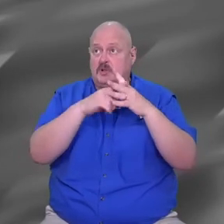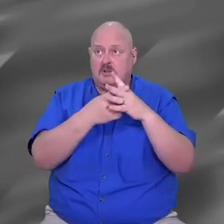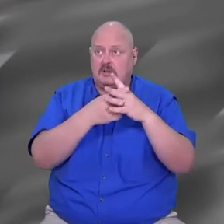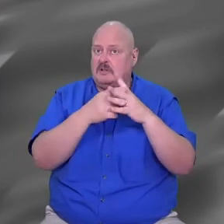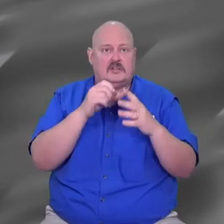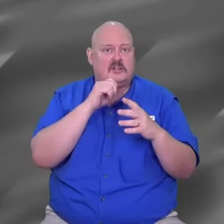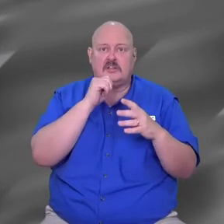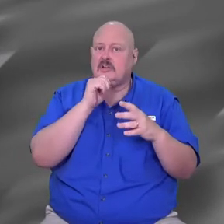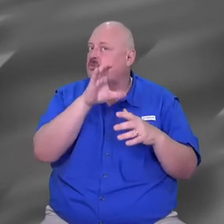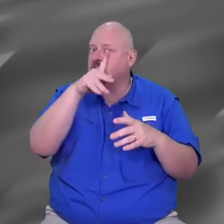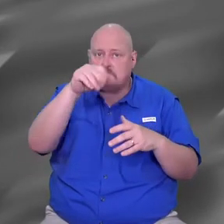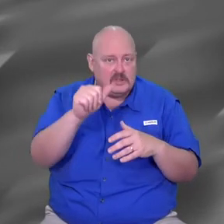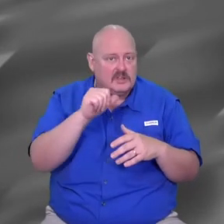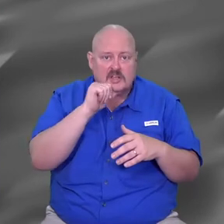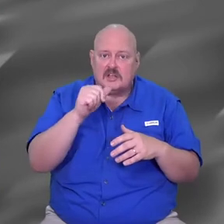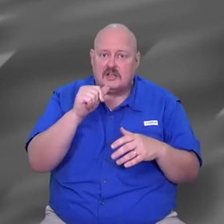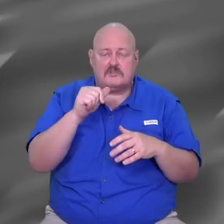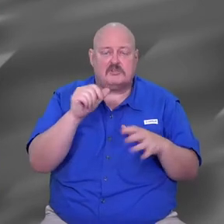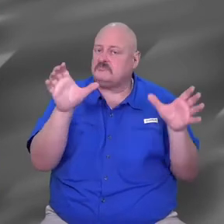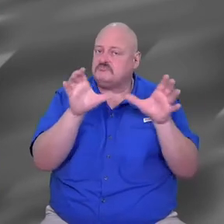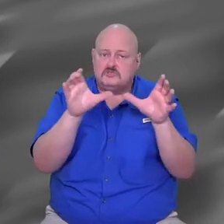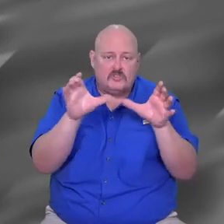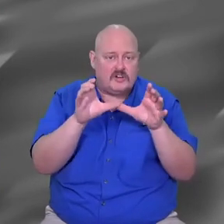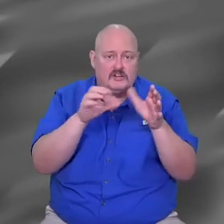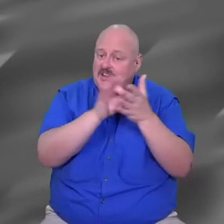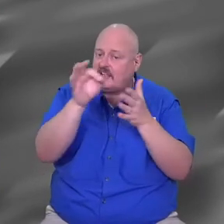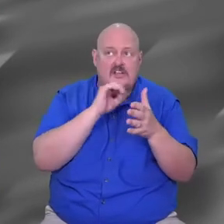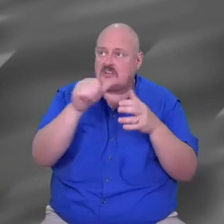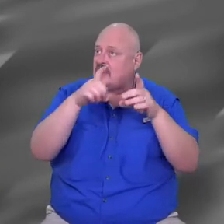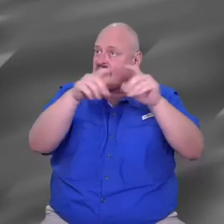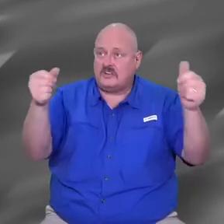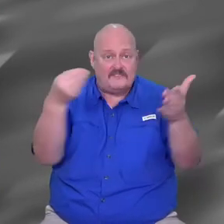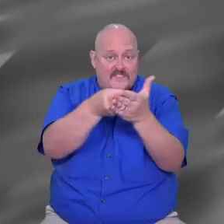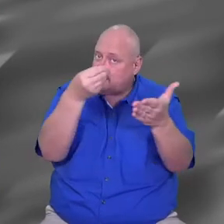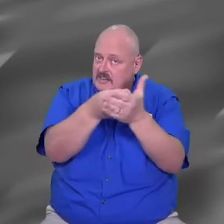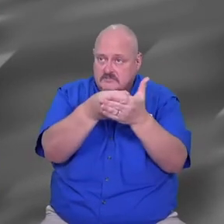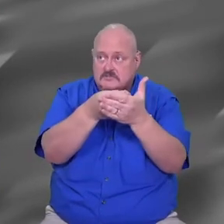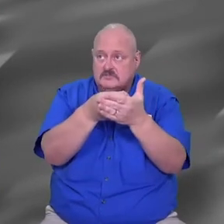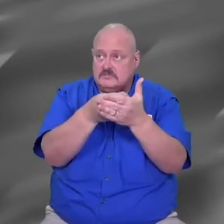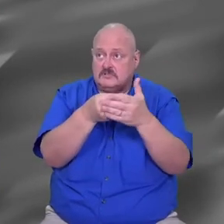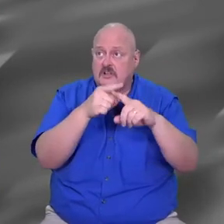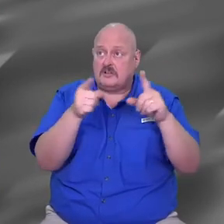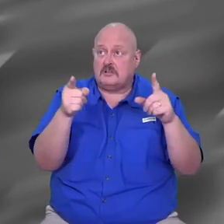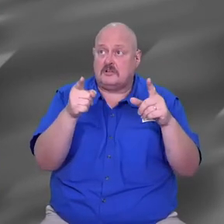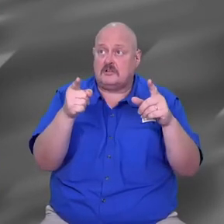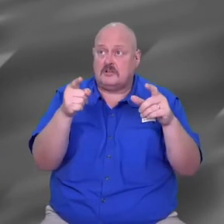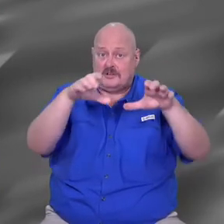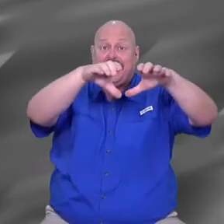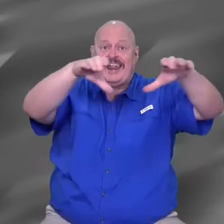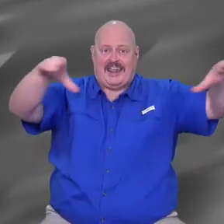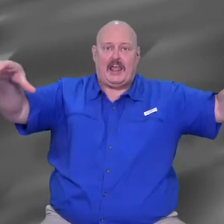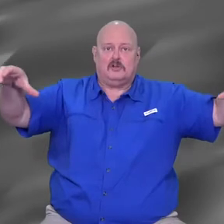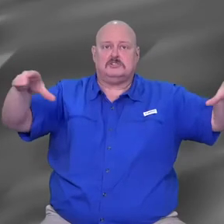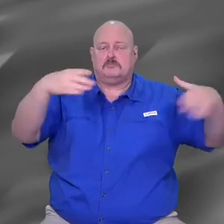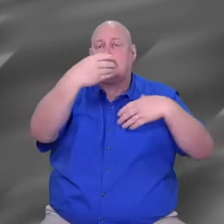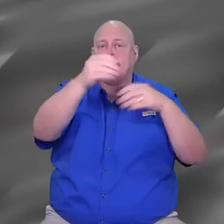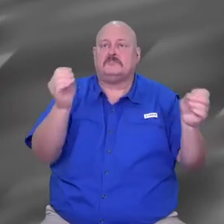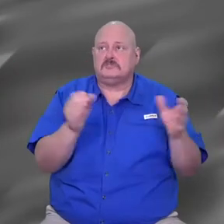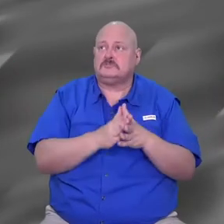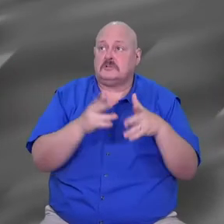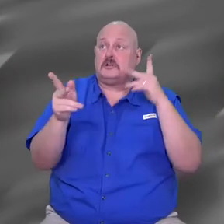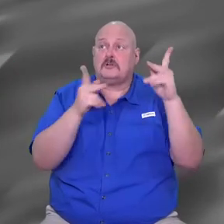not a CPA, I'm not a Series 7 accountant, I do not have a degree in finance, but I have a couch in my office